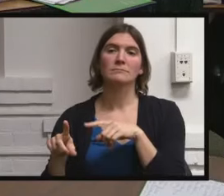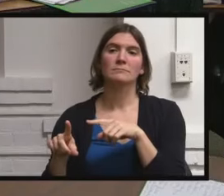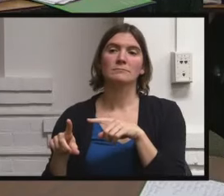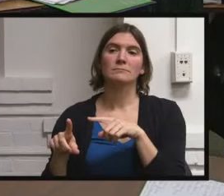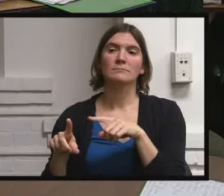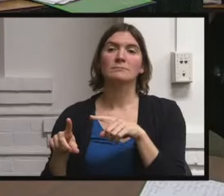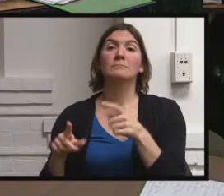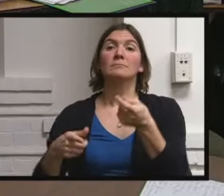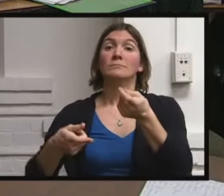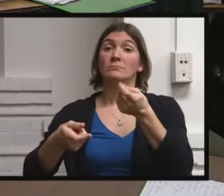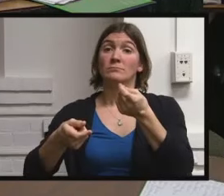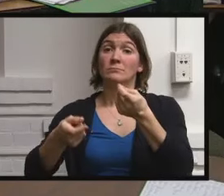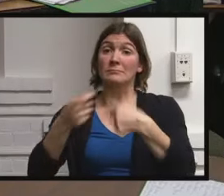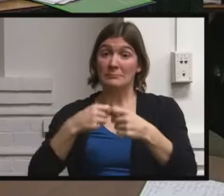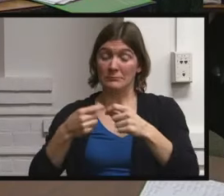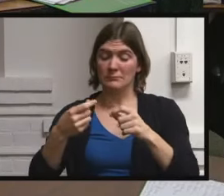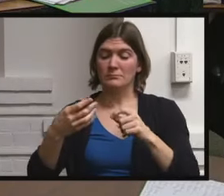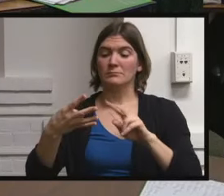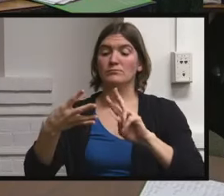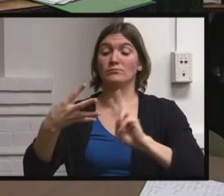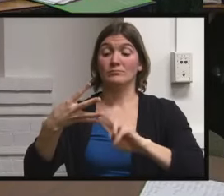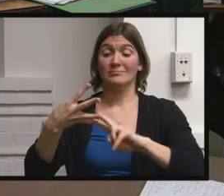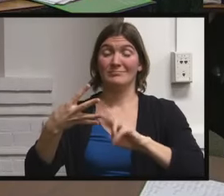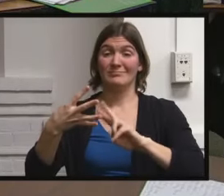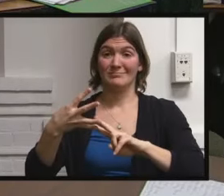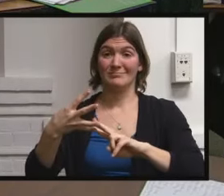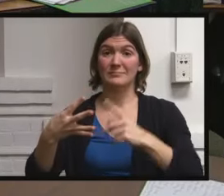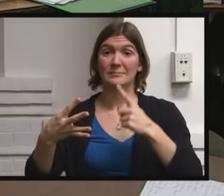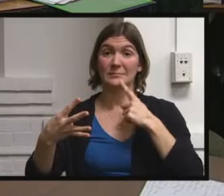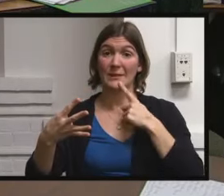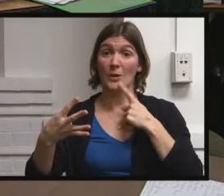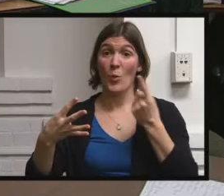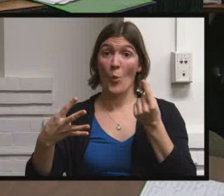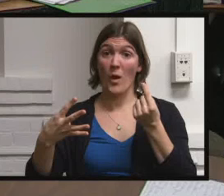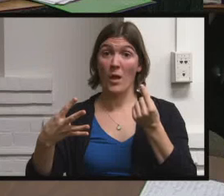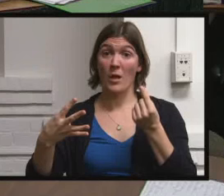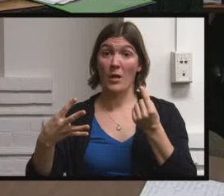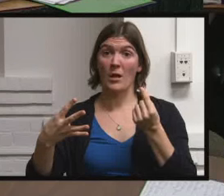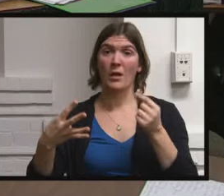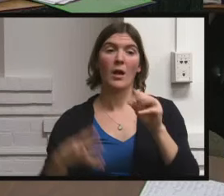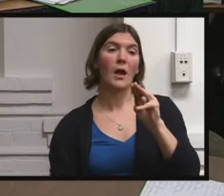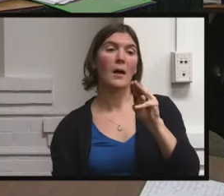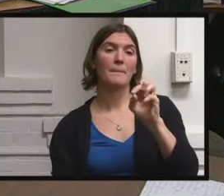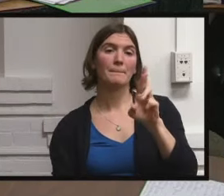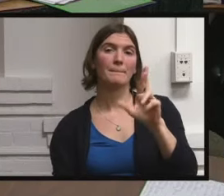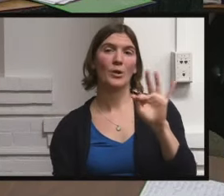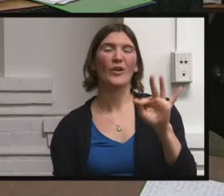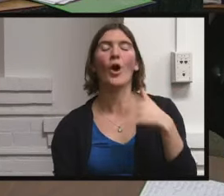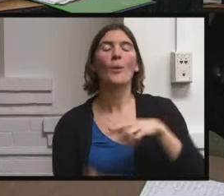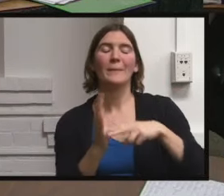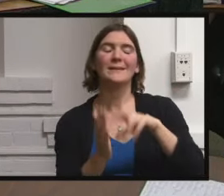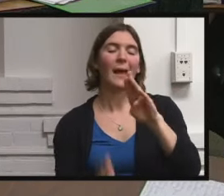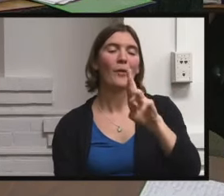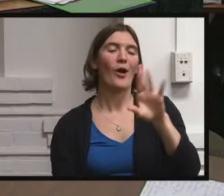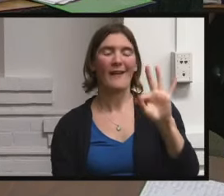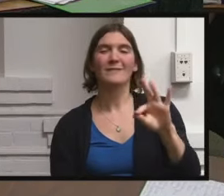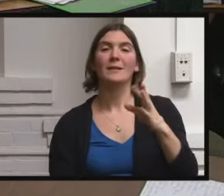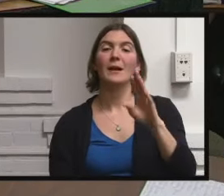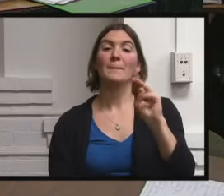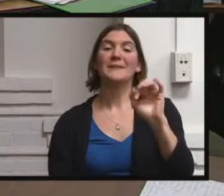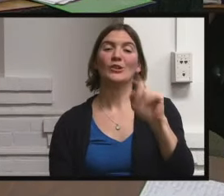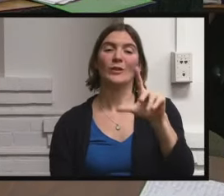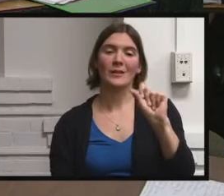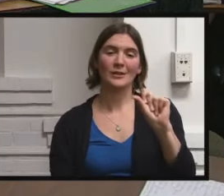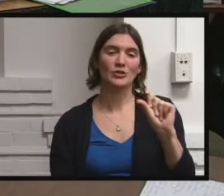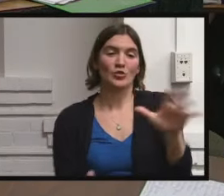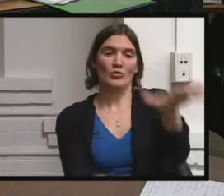and operating the other aspects of the district without what's called a MRF, a materials recovery facility.